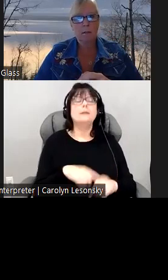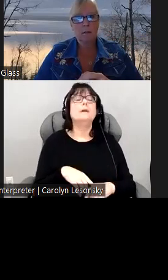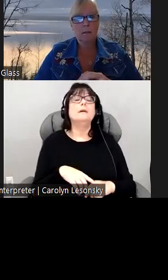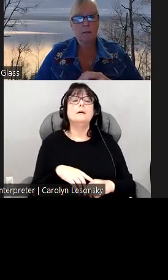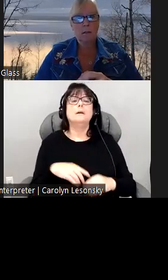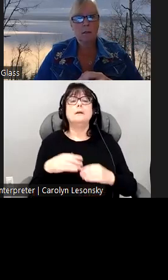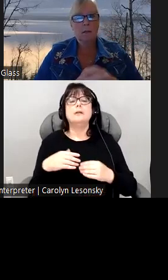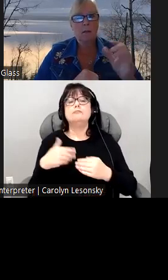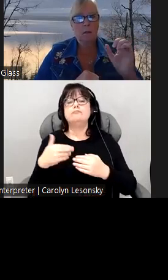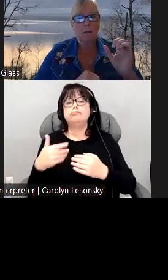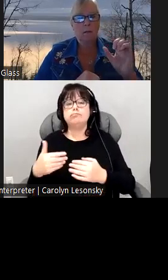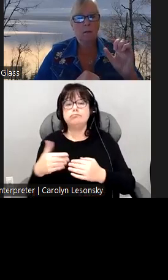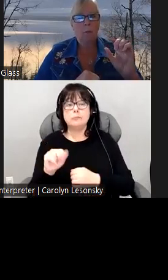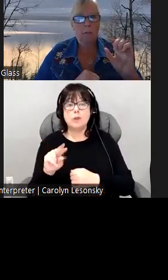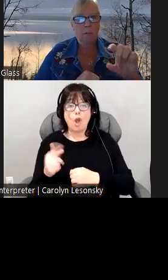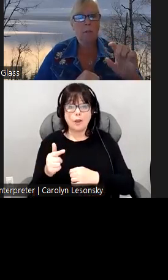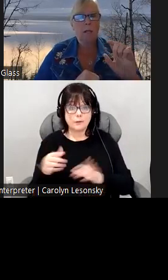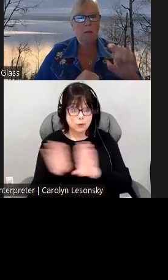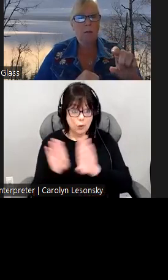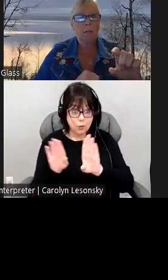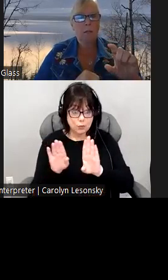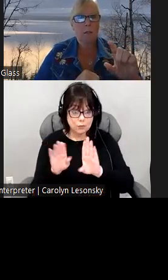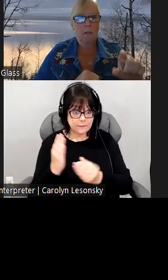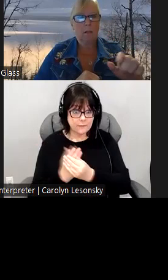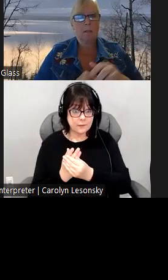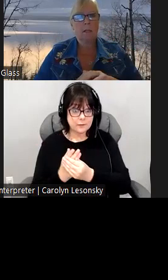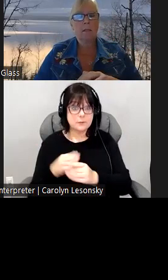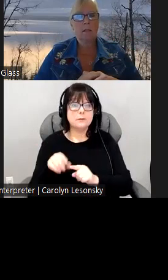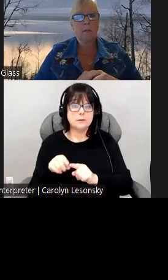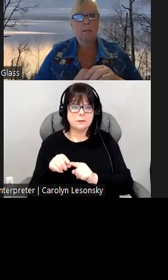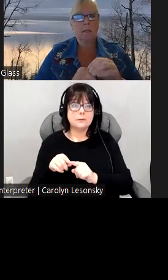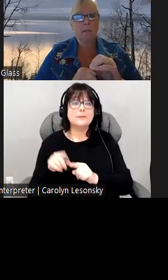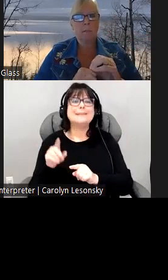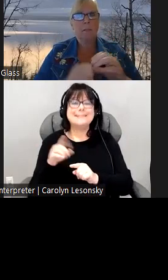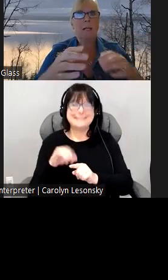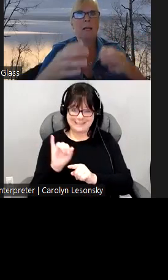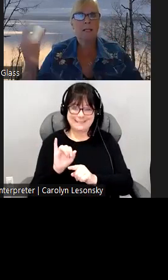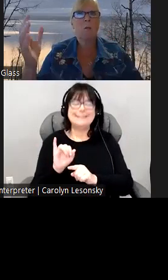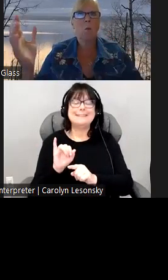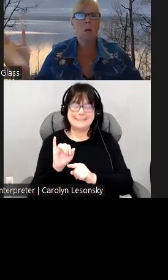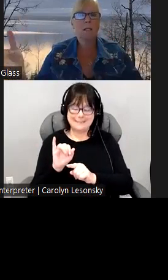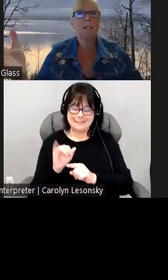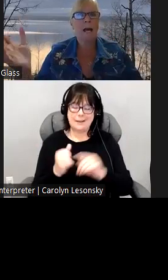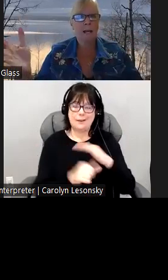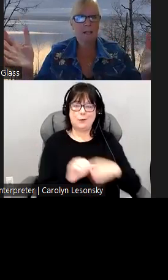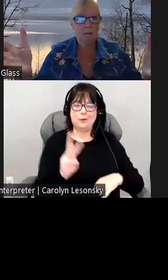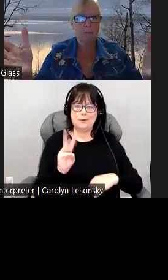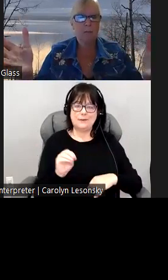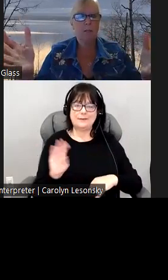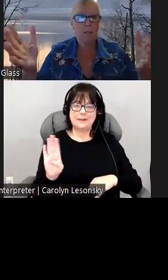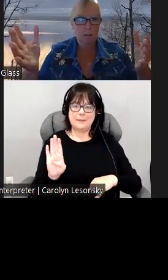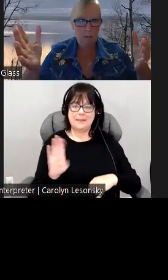August, I will still be counted in the stats that are in 60B because I was